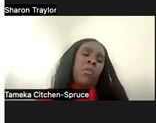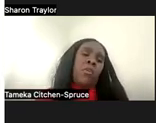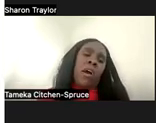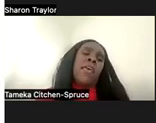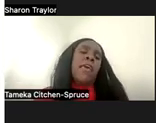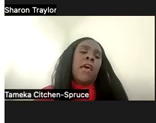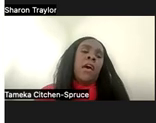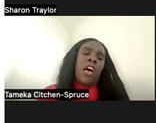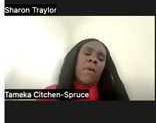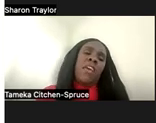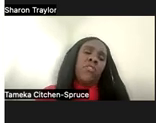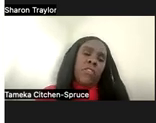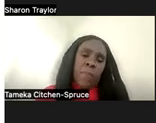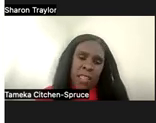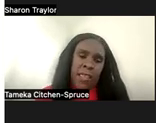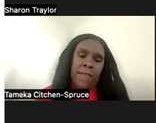really big on